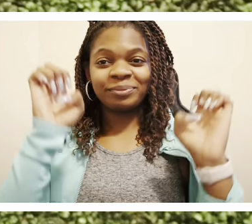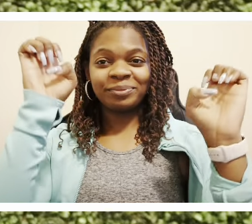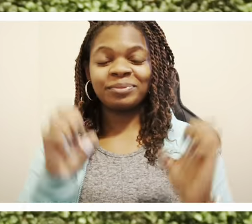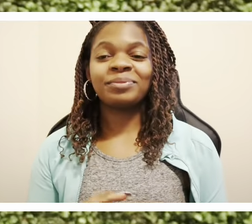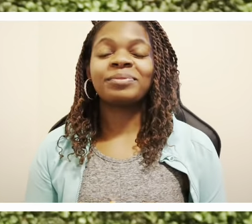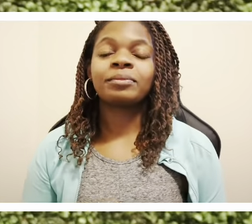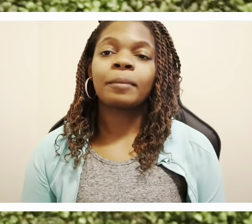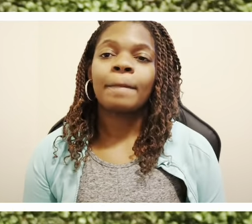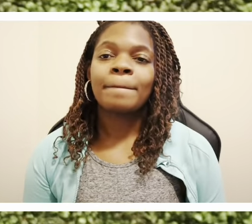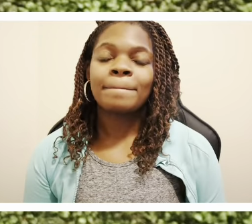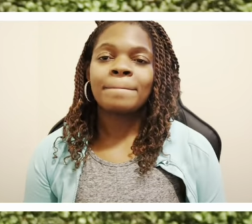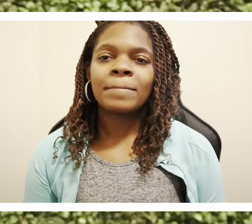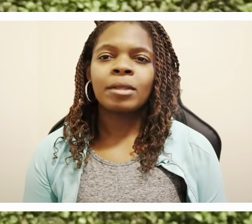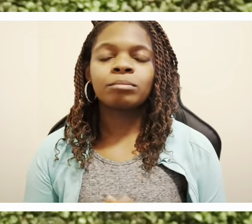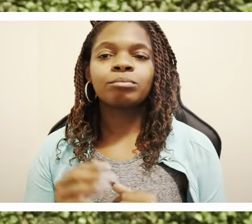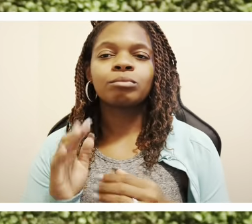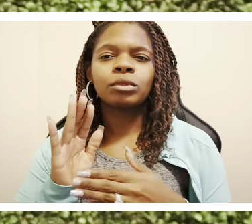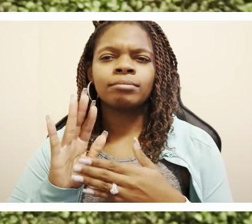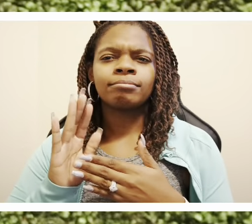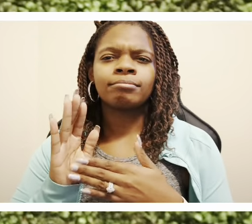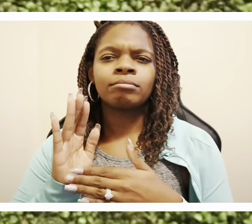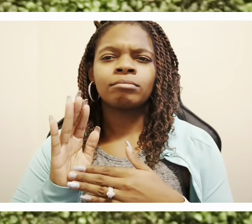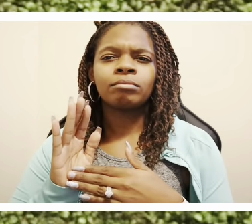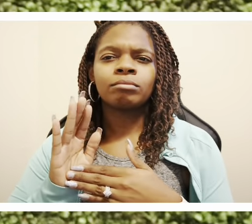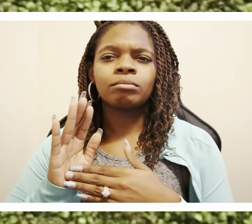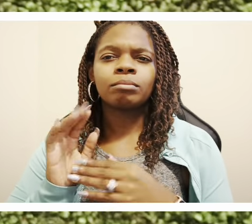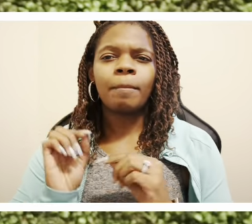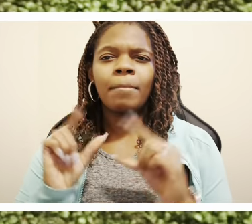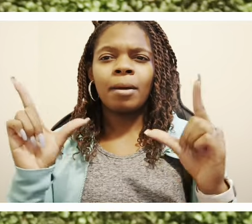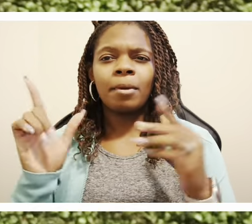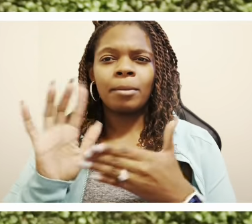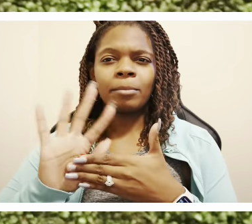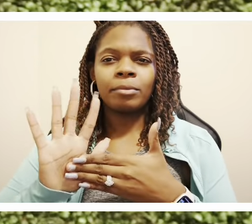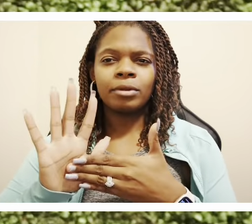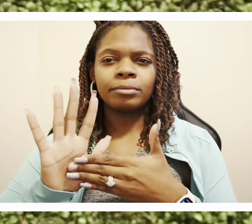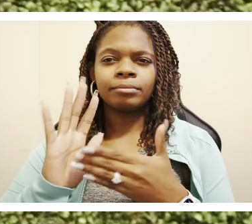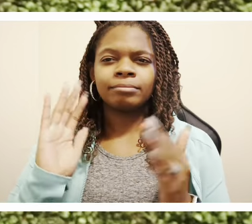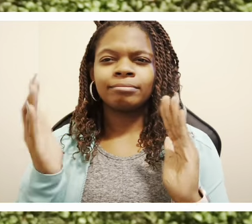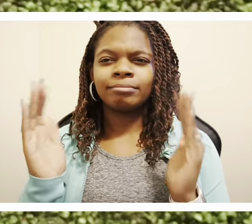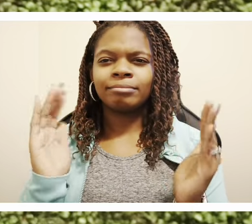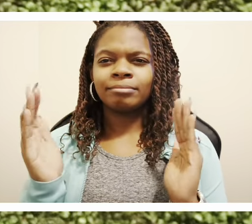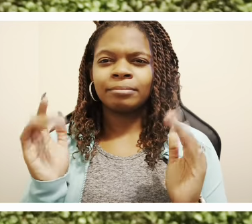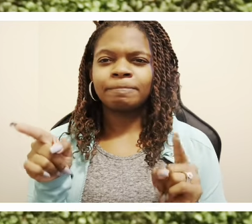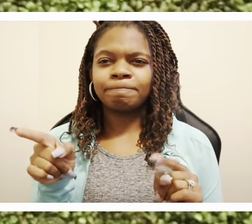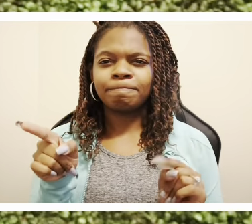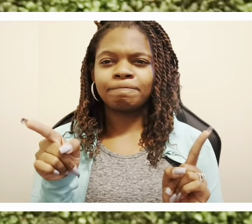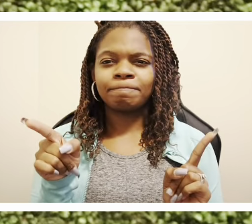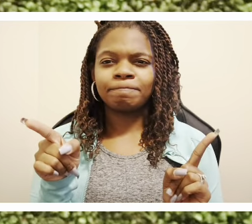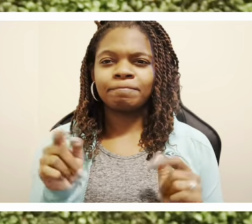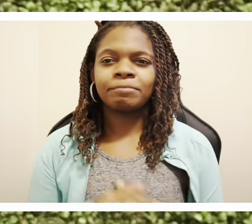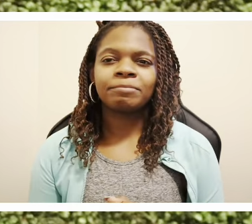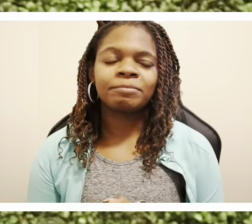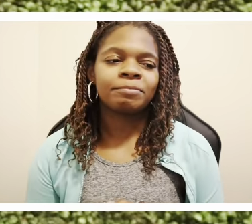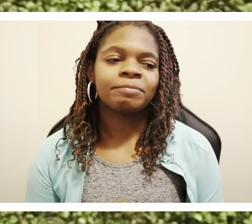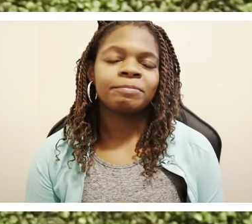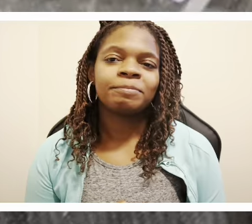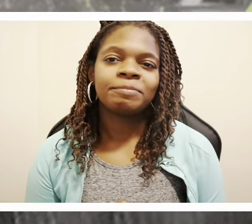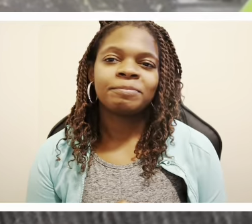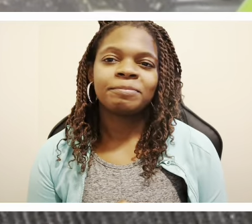So, and I'm going to show some clips too so you can see. One thing I noticed when doing